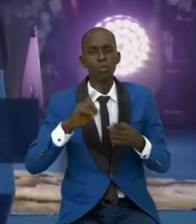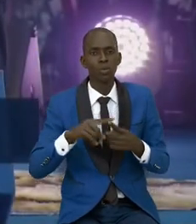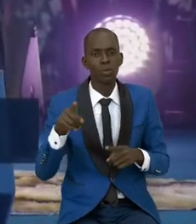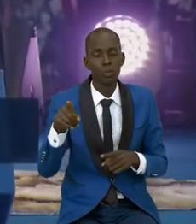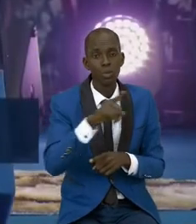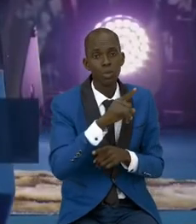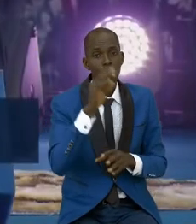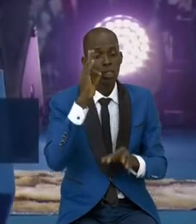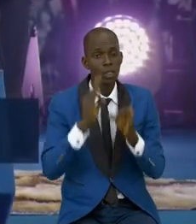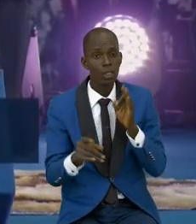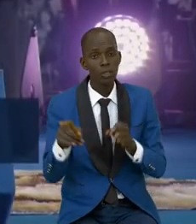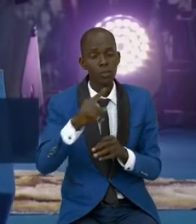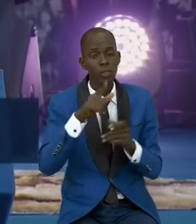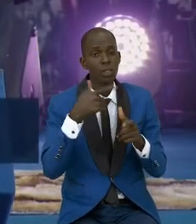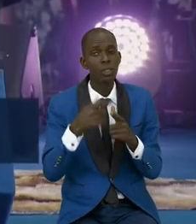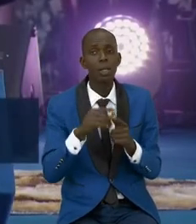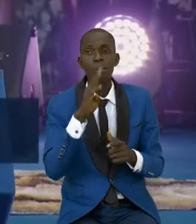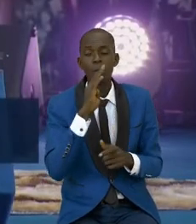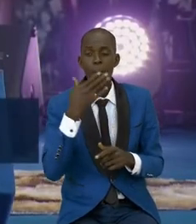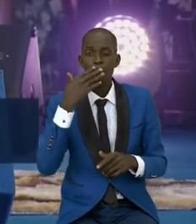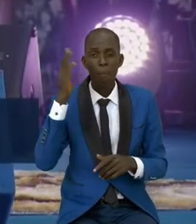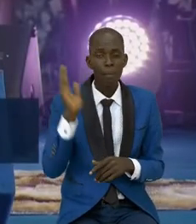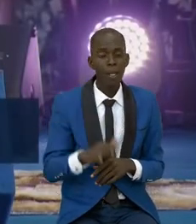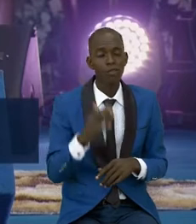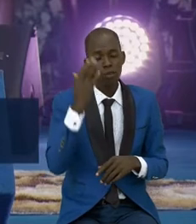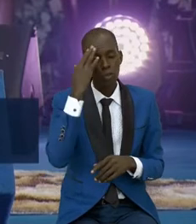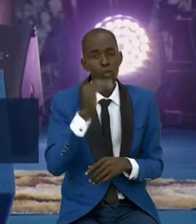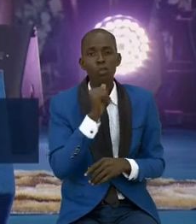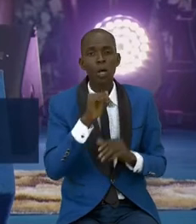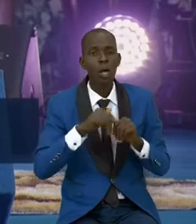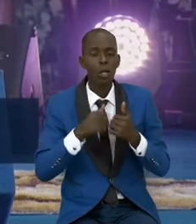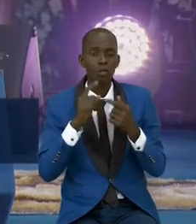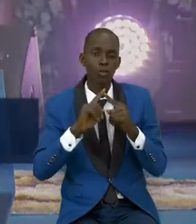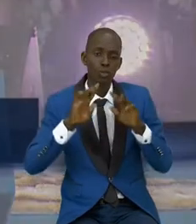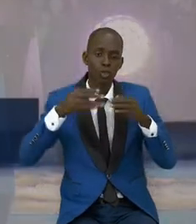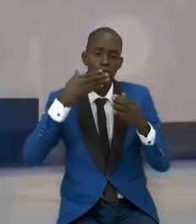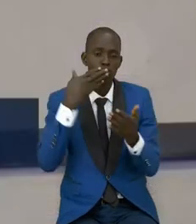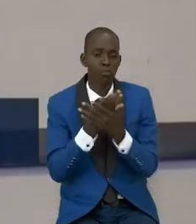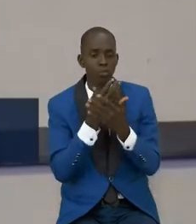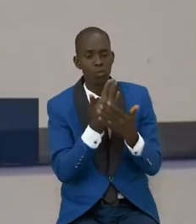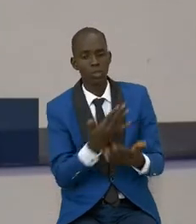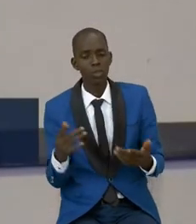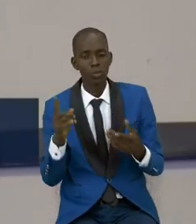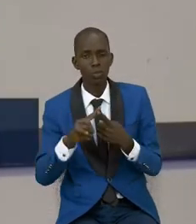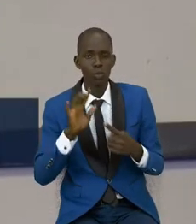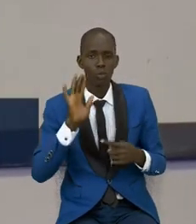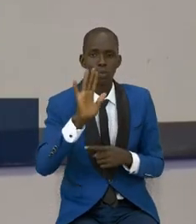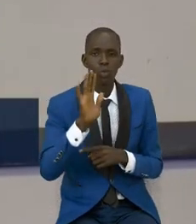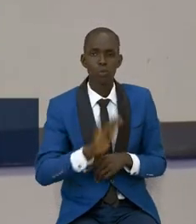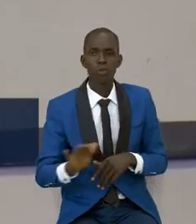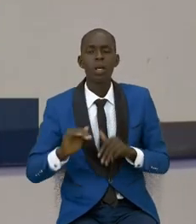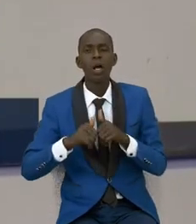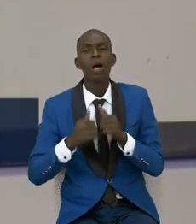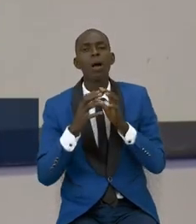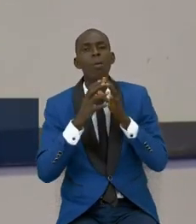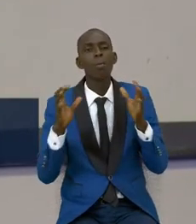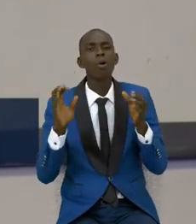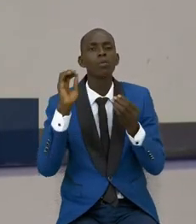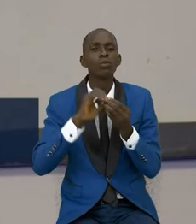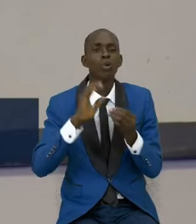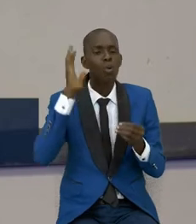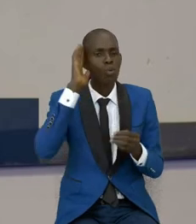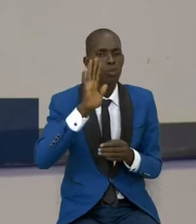ye being evil, know how to give good things unto your children, how much more will your